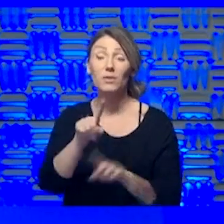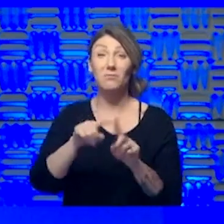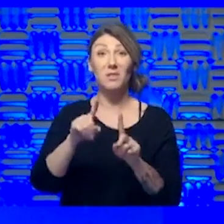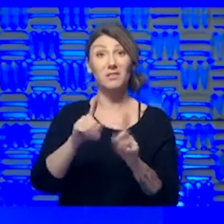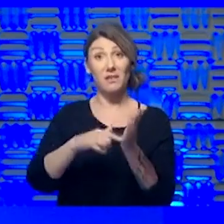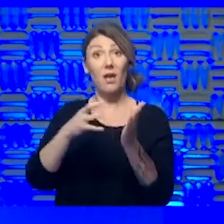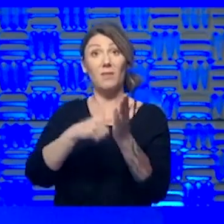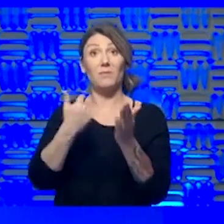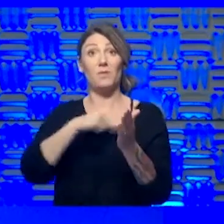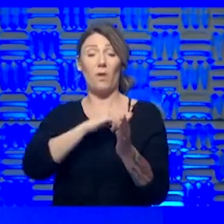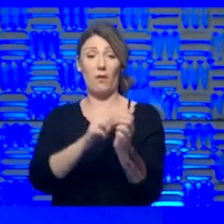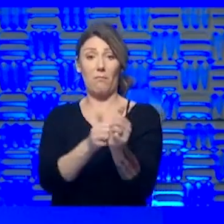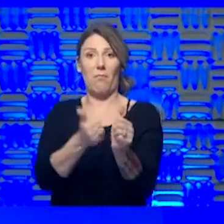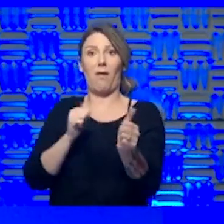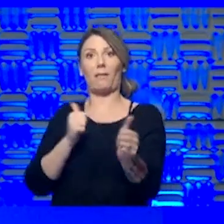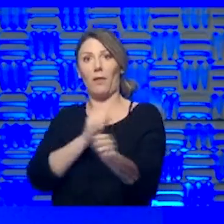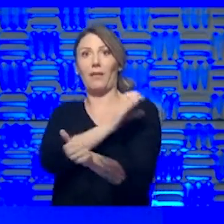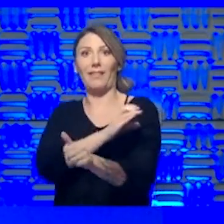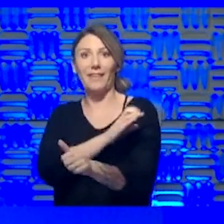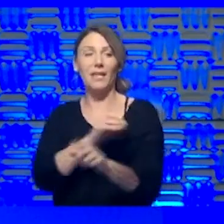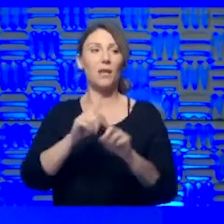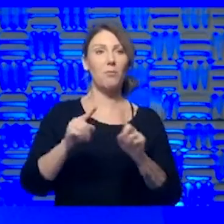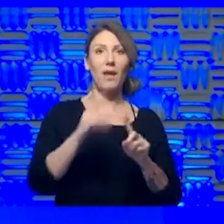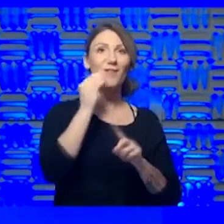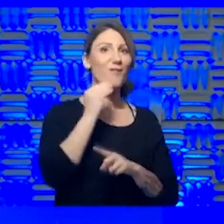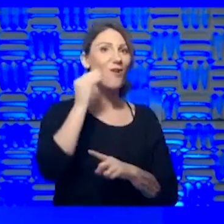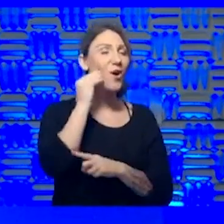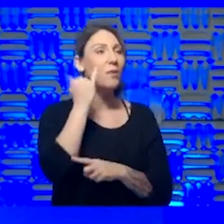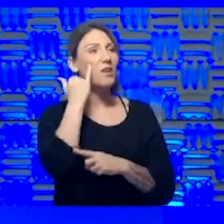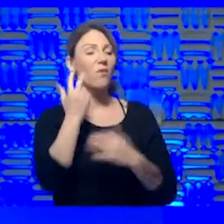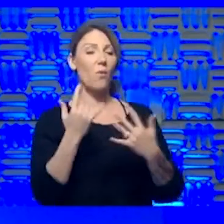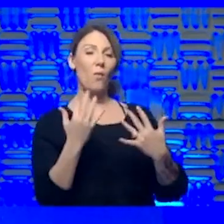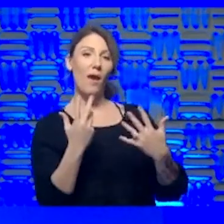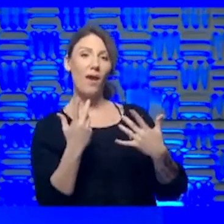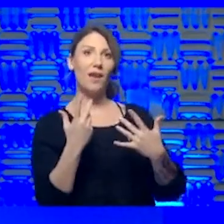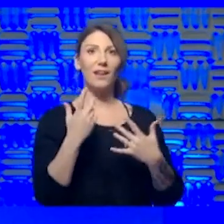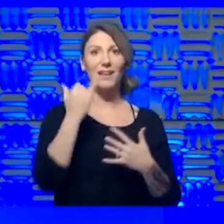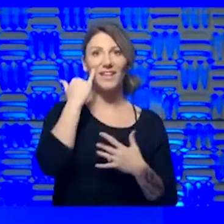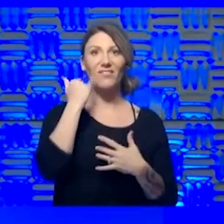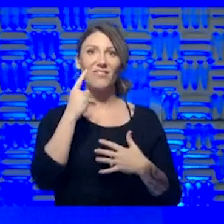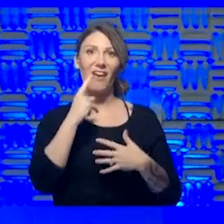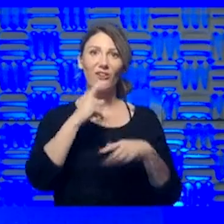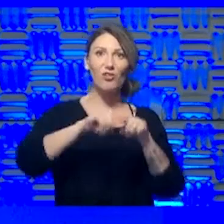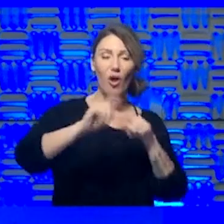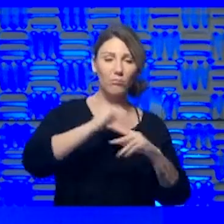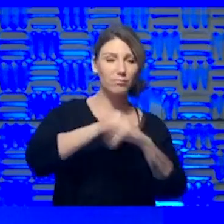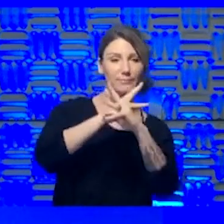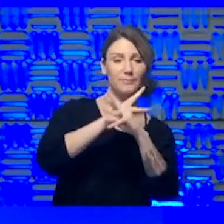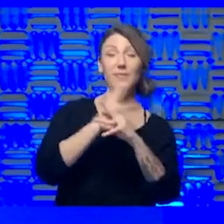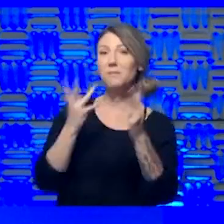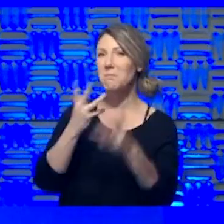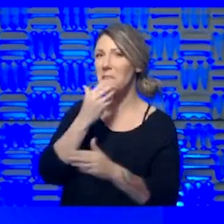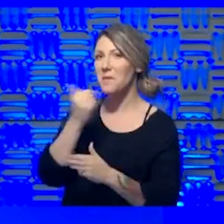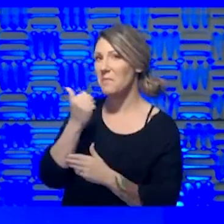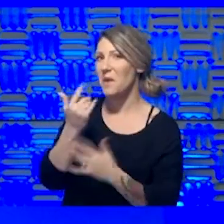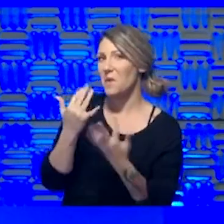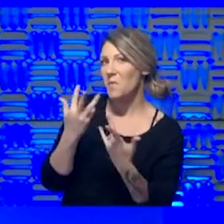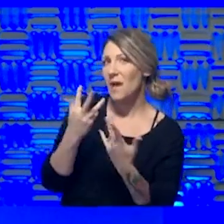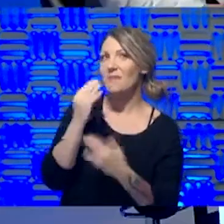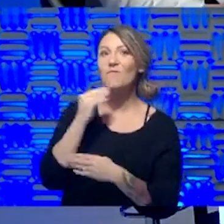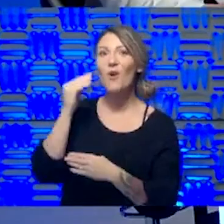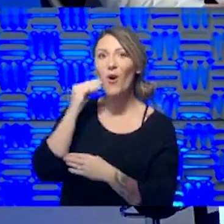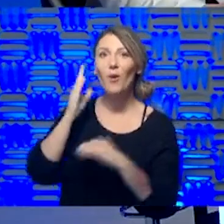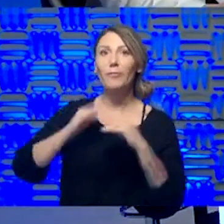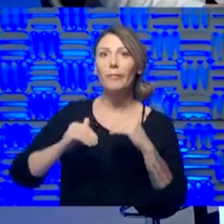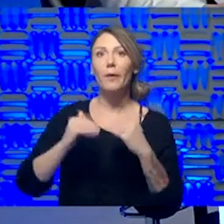clinic. I think if you're waiting at home for that call, if the previous telehealth call is a little bit later, it's probably a little bit better waiting at home than in a clinic room